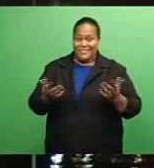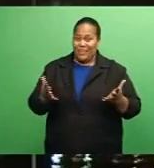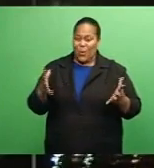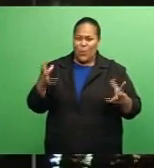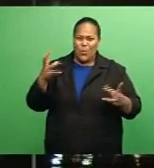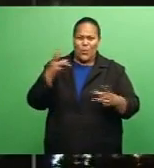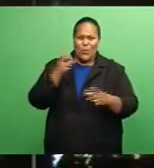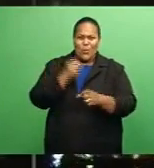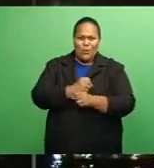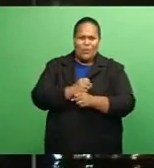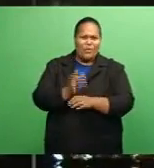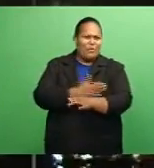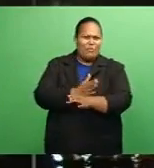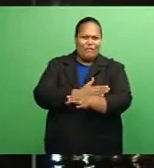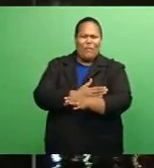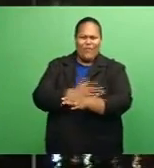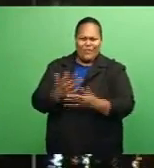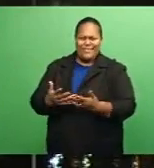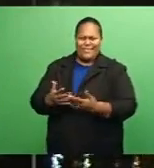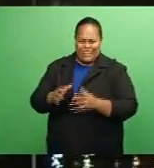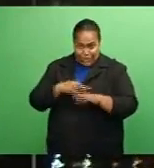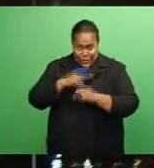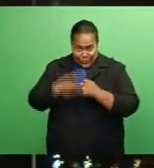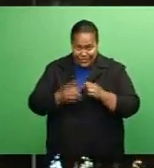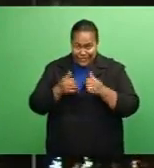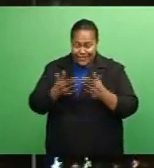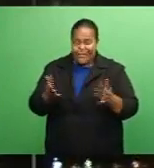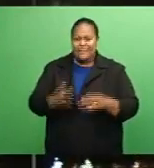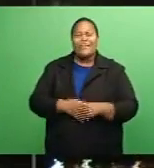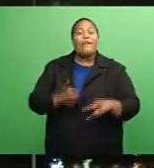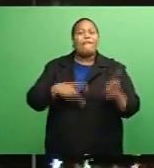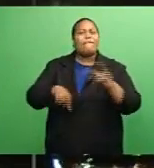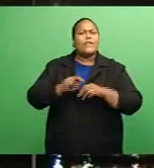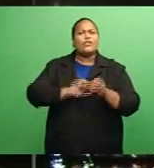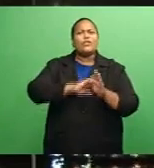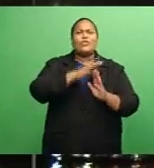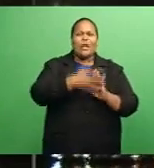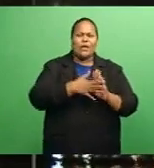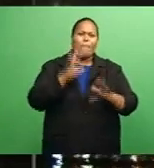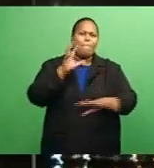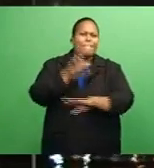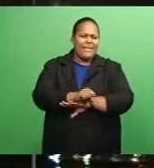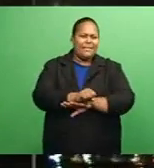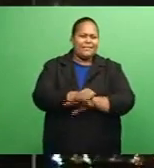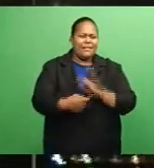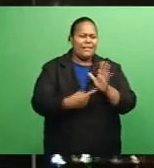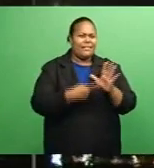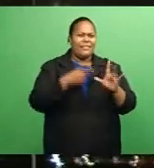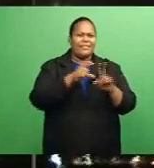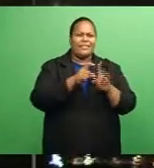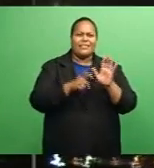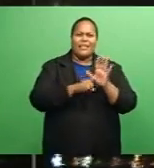before we went live at 7 p.m. and Fiji Shadow took out Tambandamu 31-14.